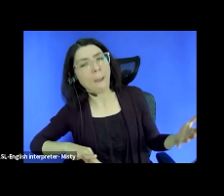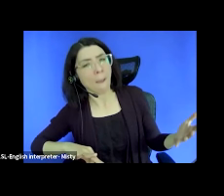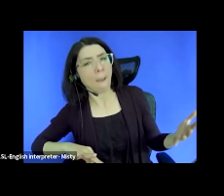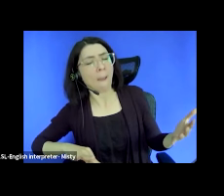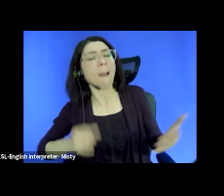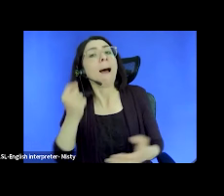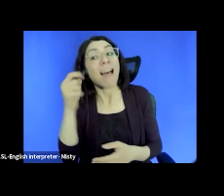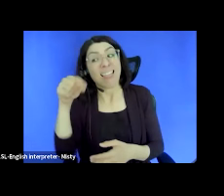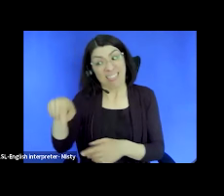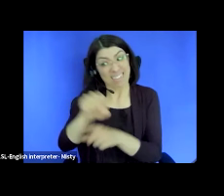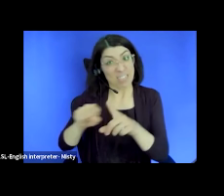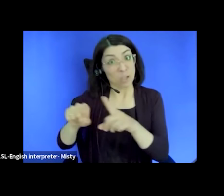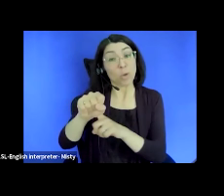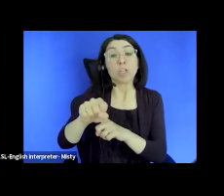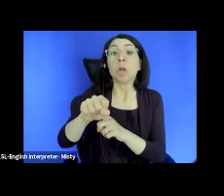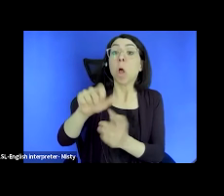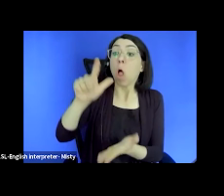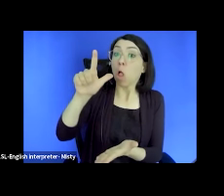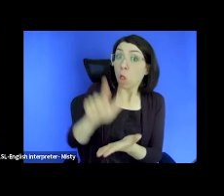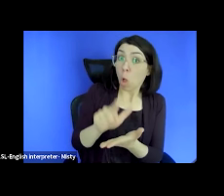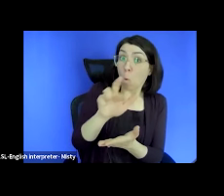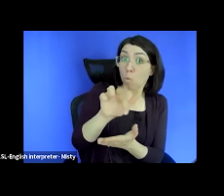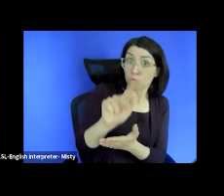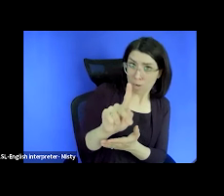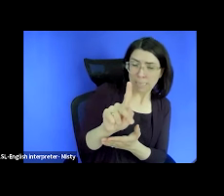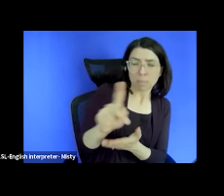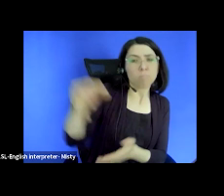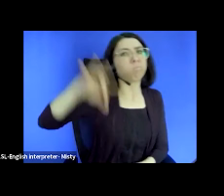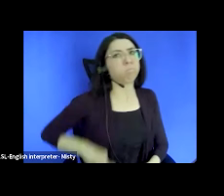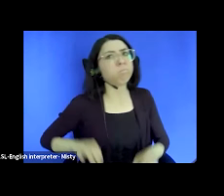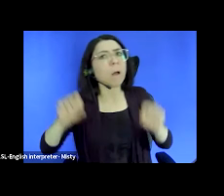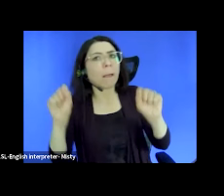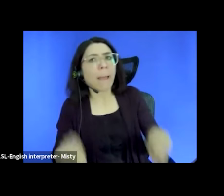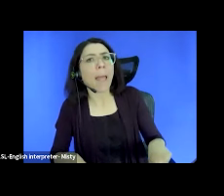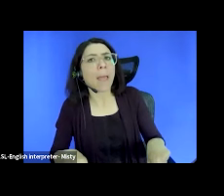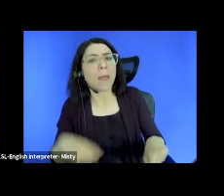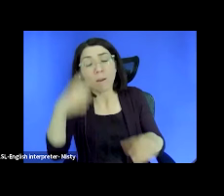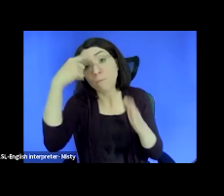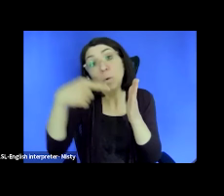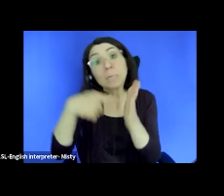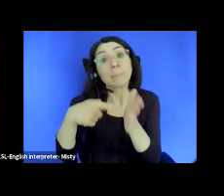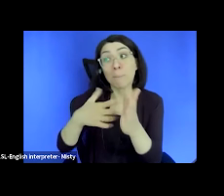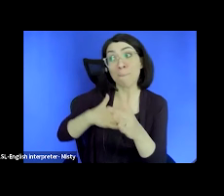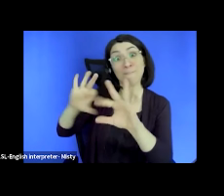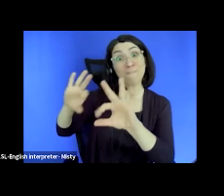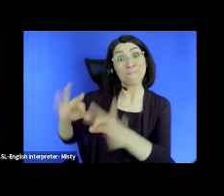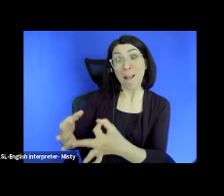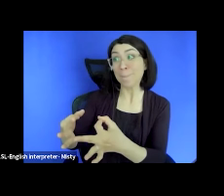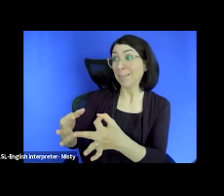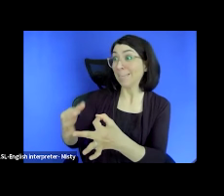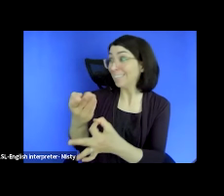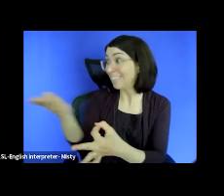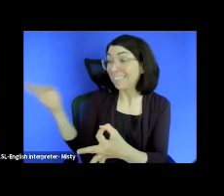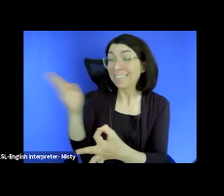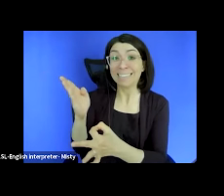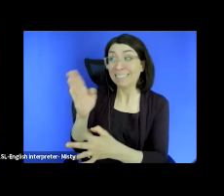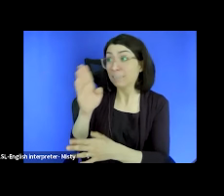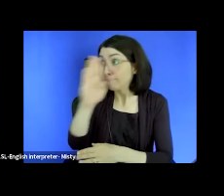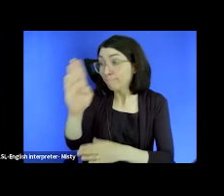you really struggle with being assertive with family members. Okay, maybe you really struggle with being assertive with your boss. Even perhaps